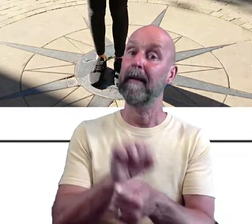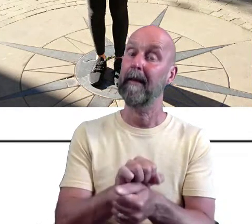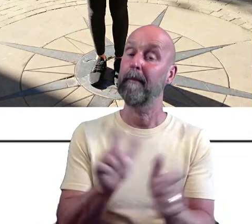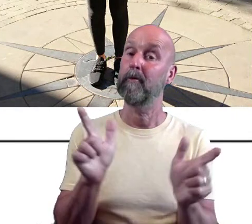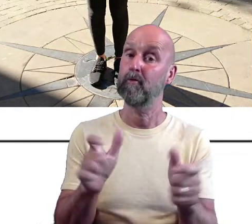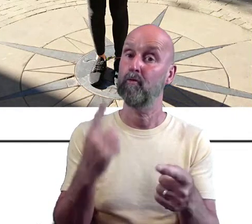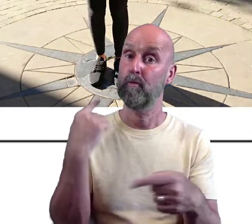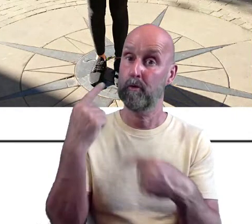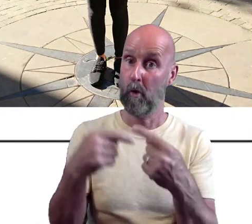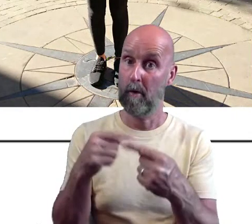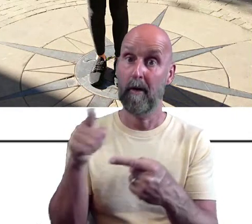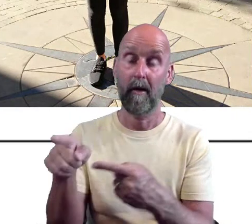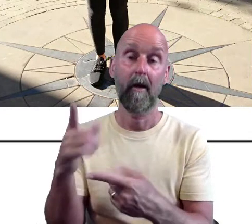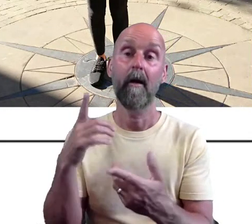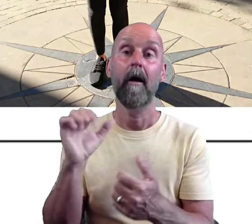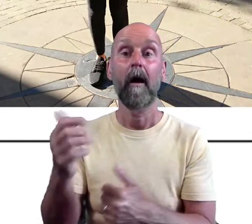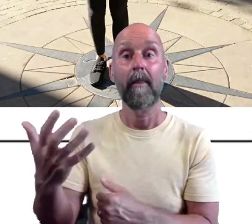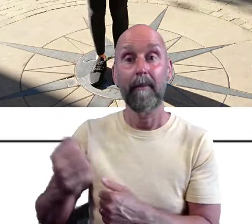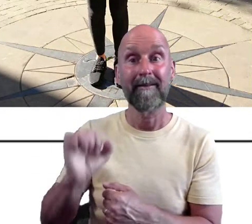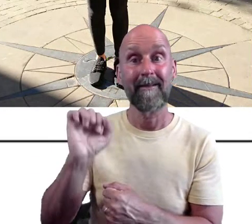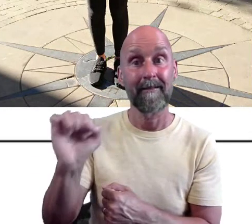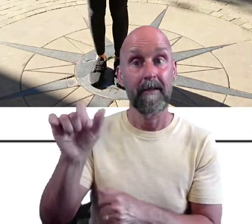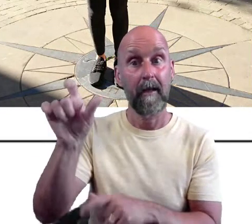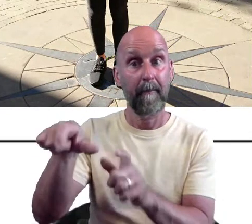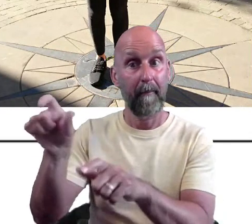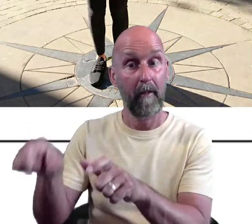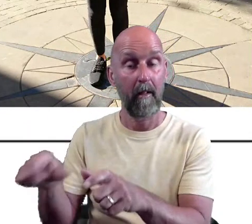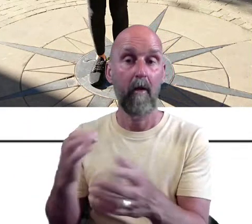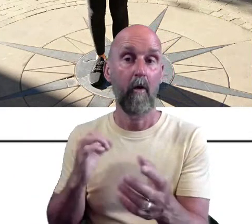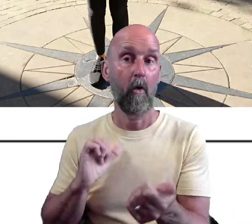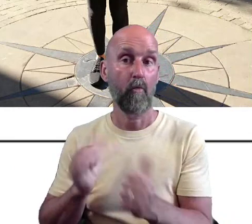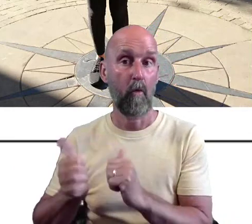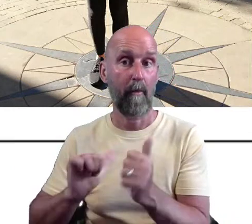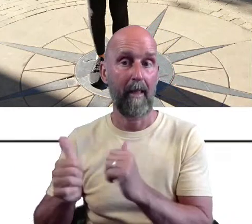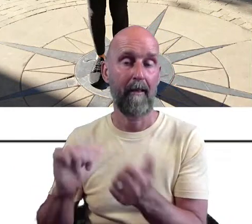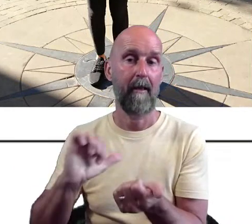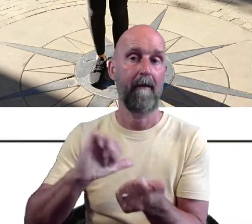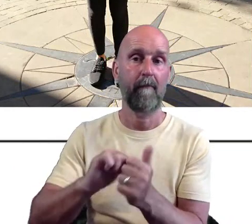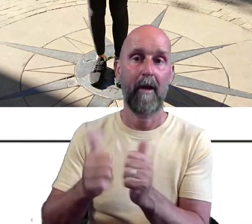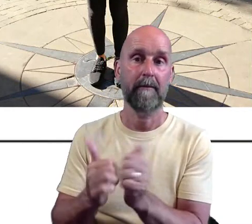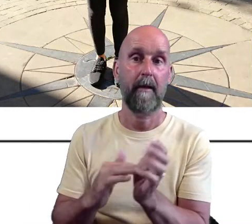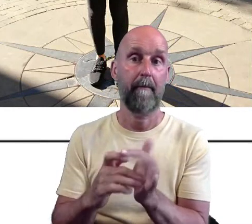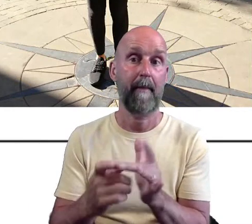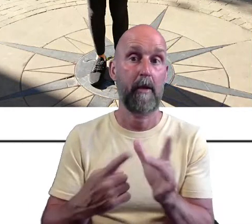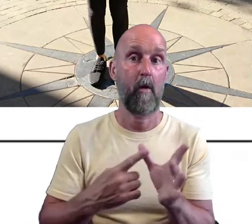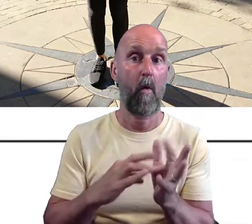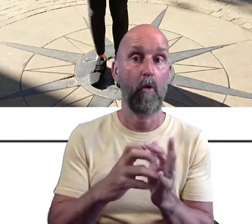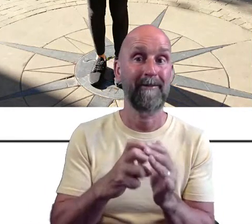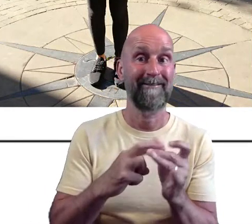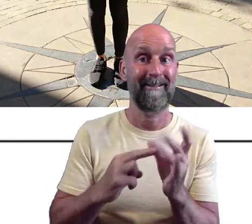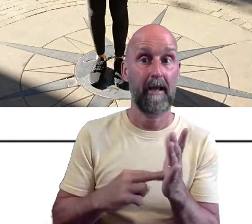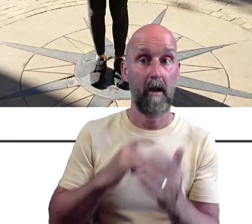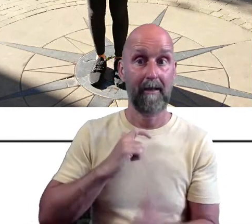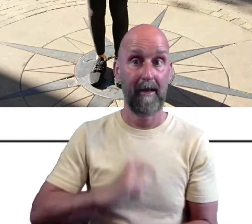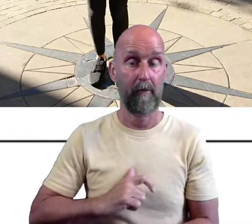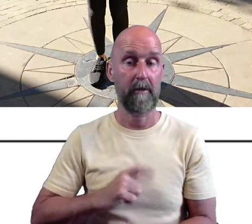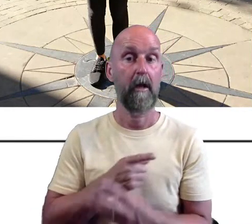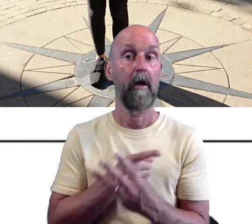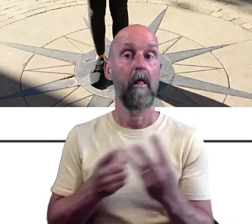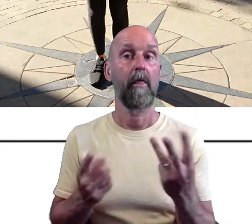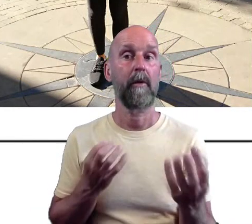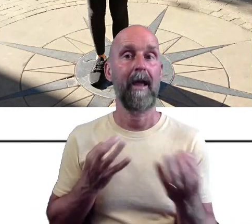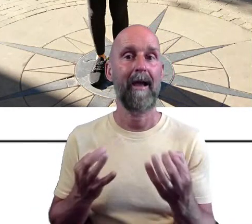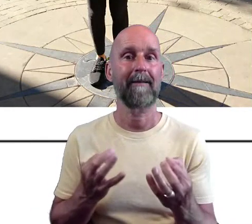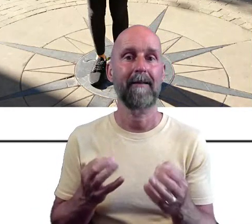who are role-playing as, the business people who were role-playing as friends of Mia Augustina, there were 3 actors that were all dressed in